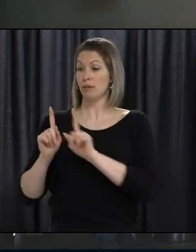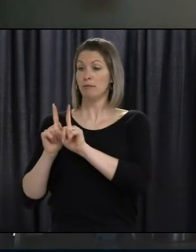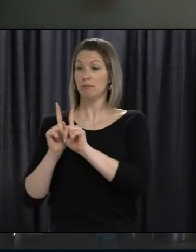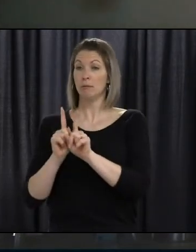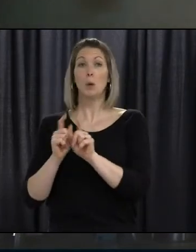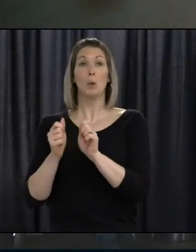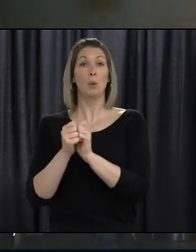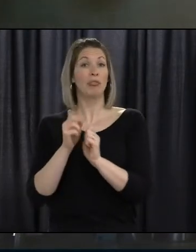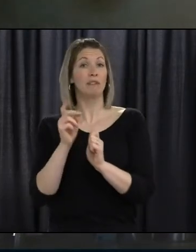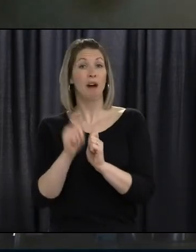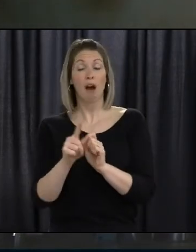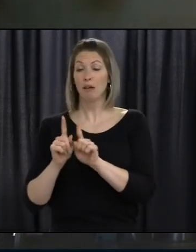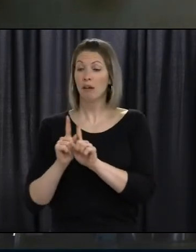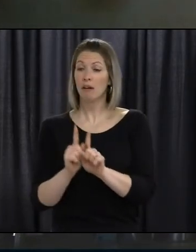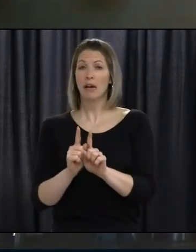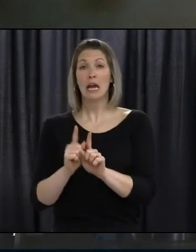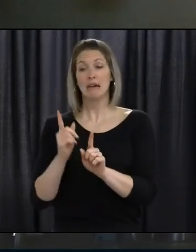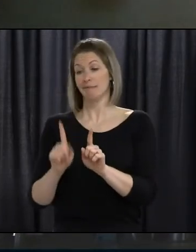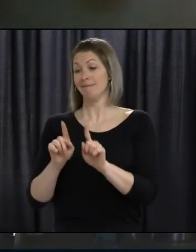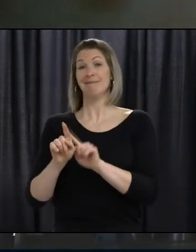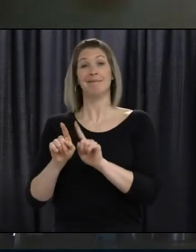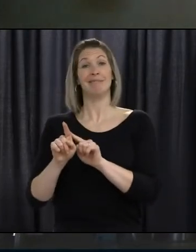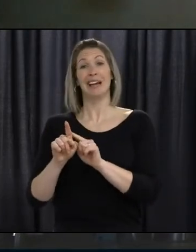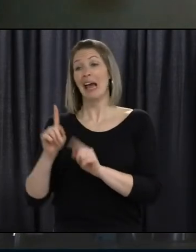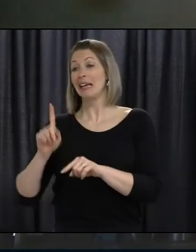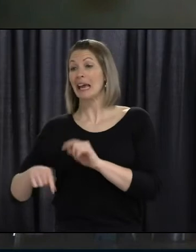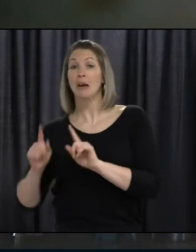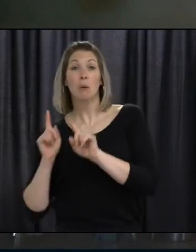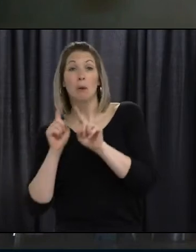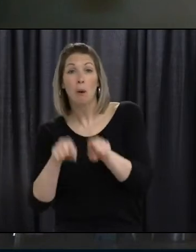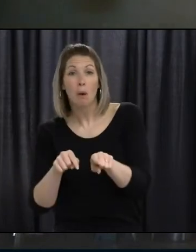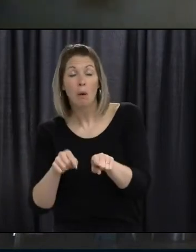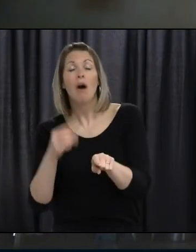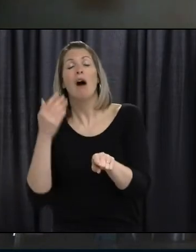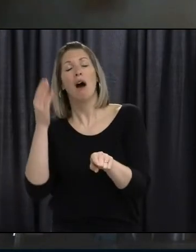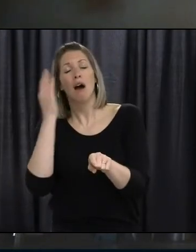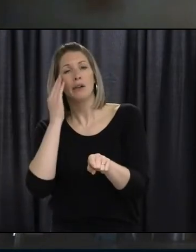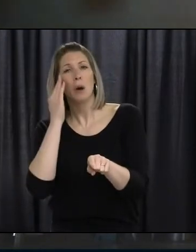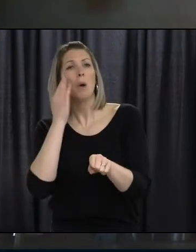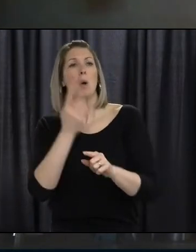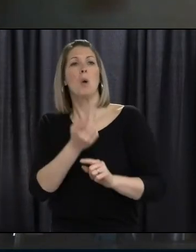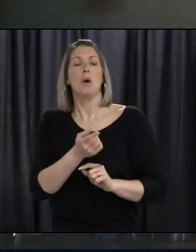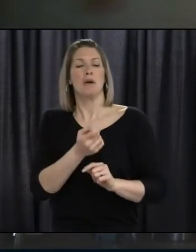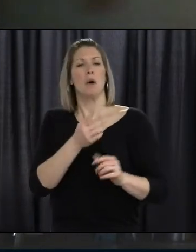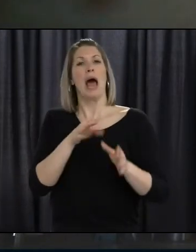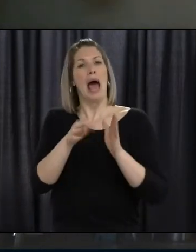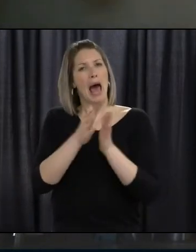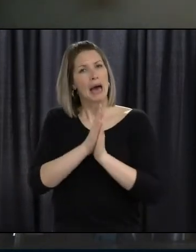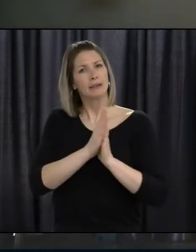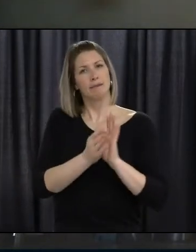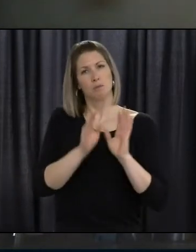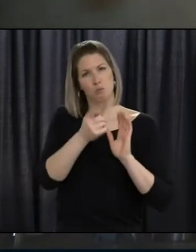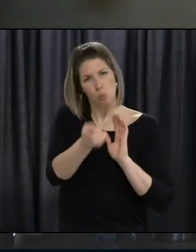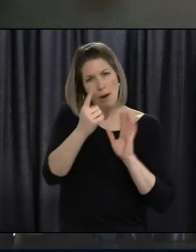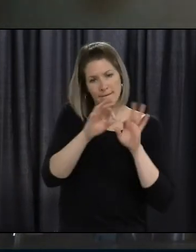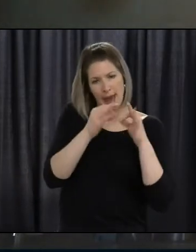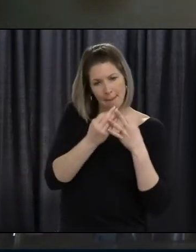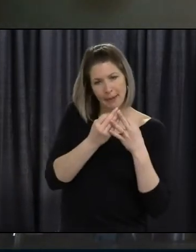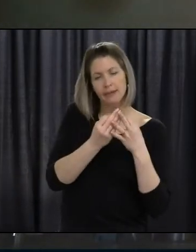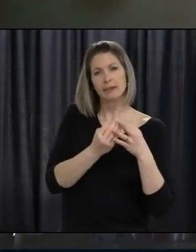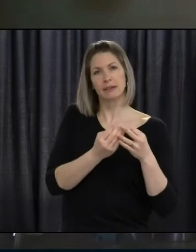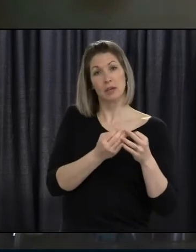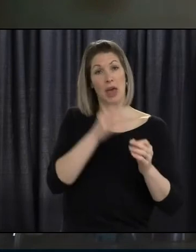know we've all been very enthusiastic about saying one shopper per household, again, like with all things, there